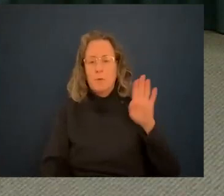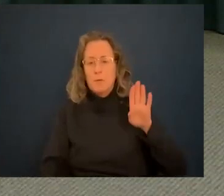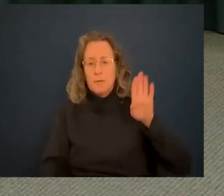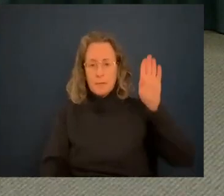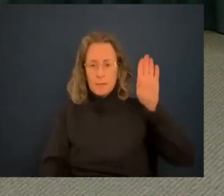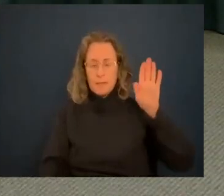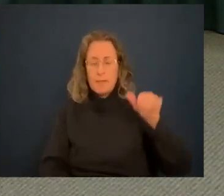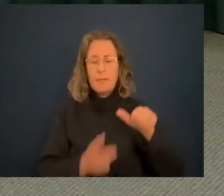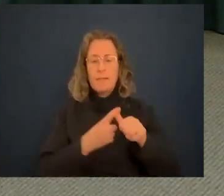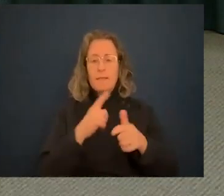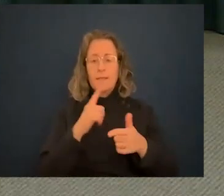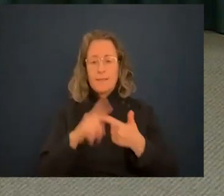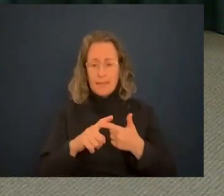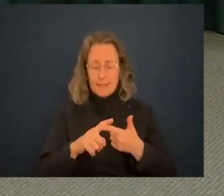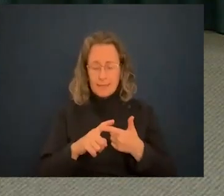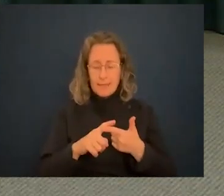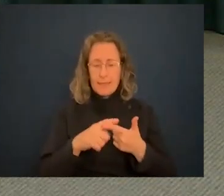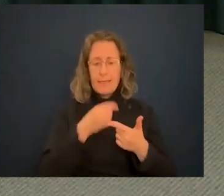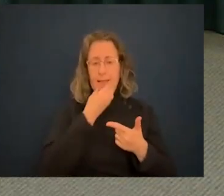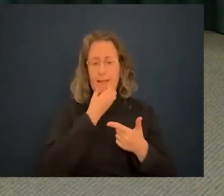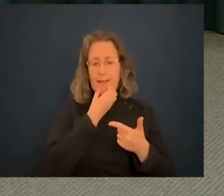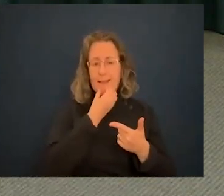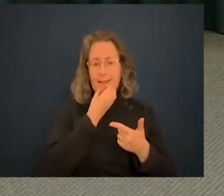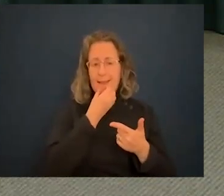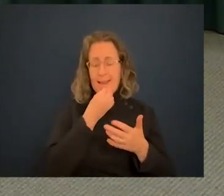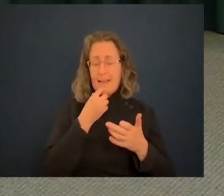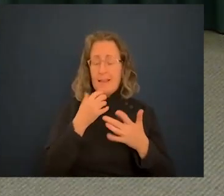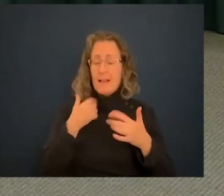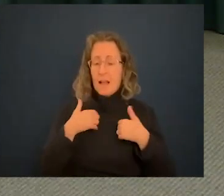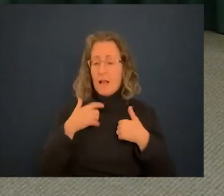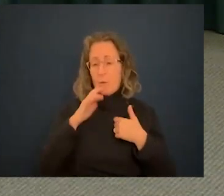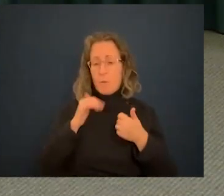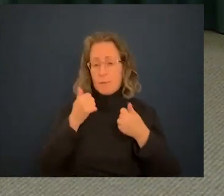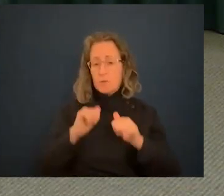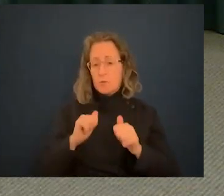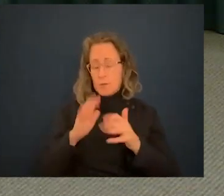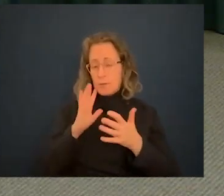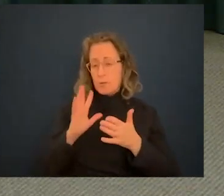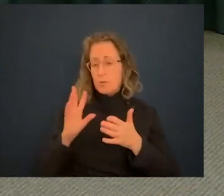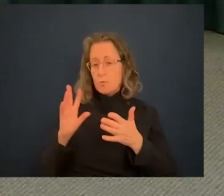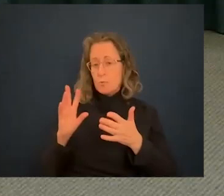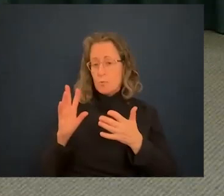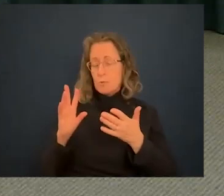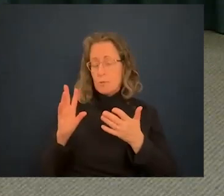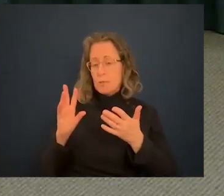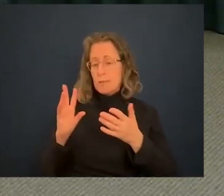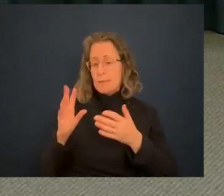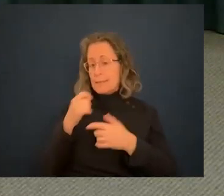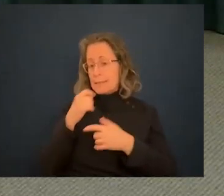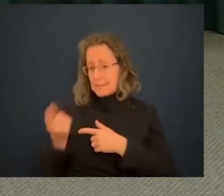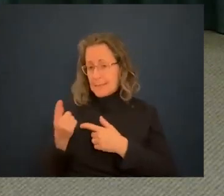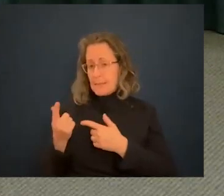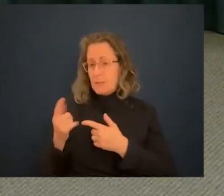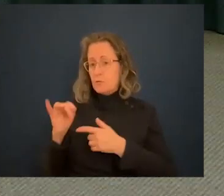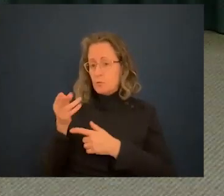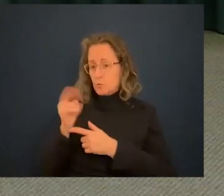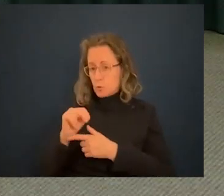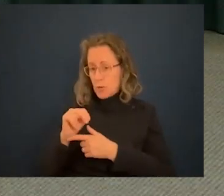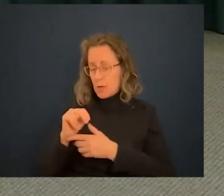try to resurrect some kind of guidance here uh so that we can move forward